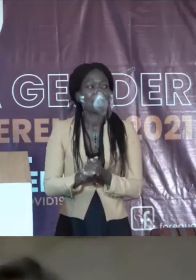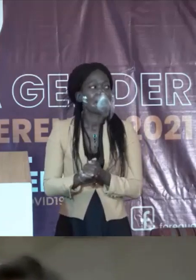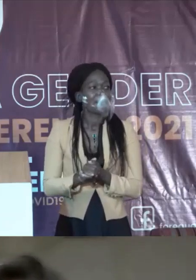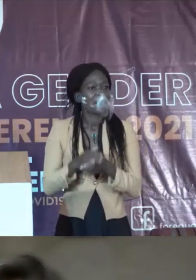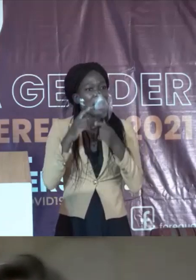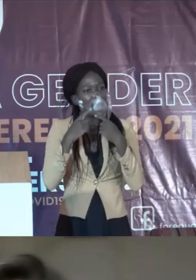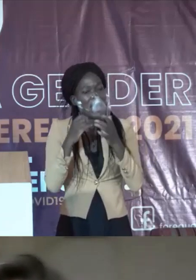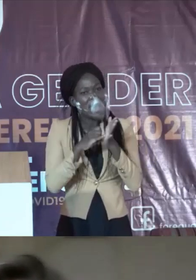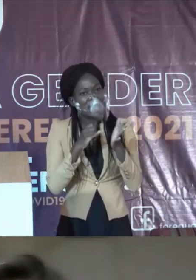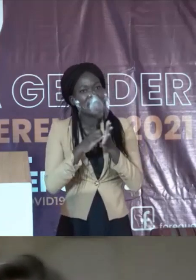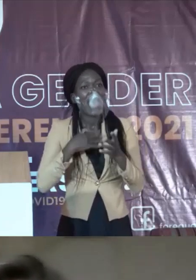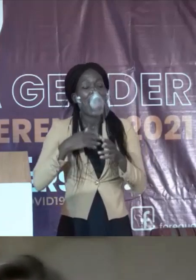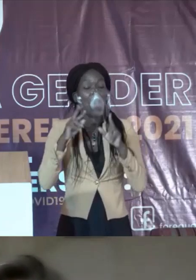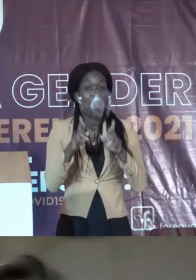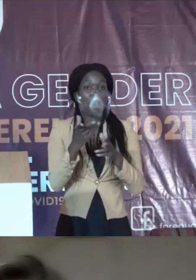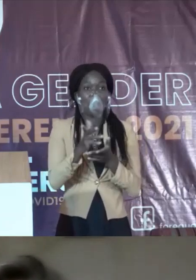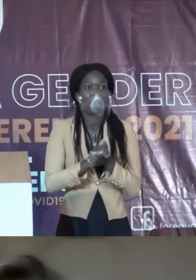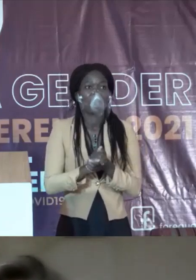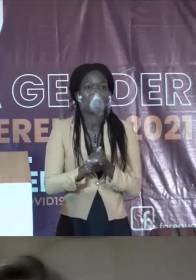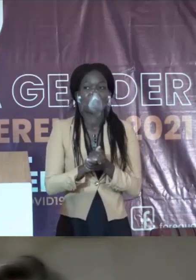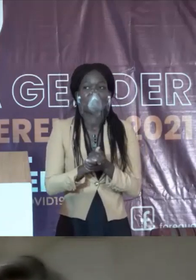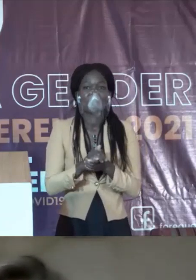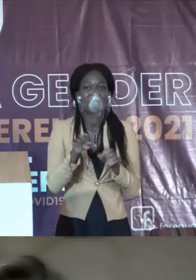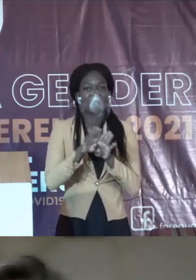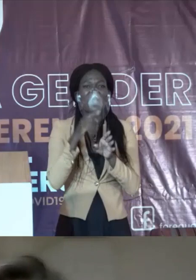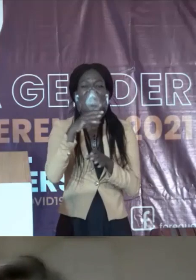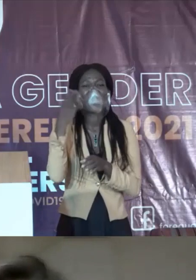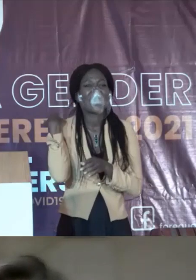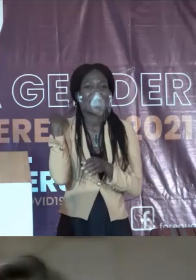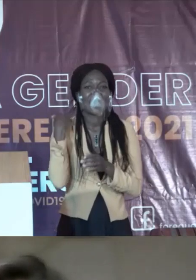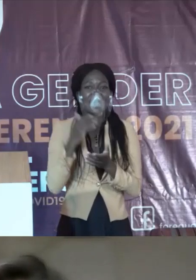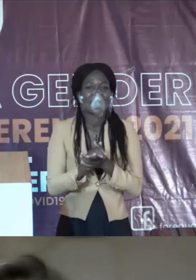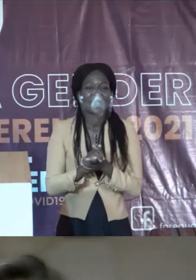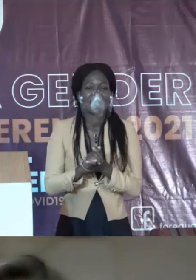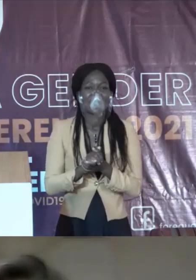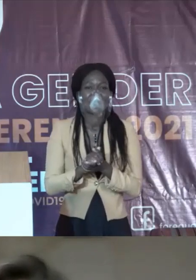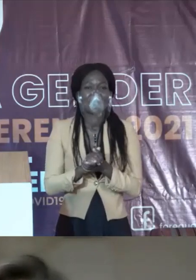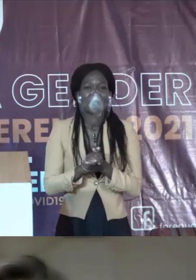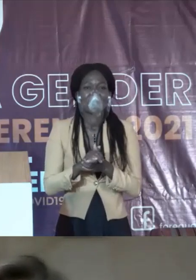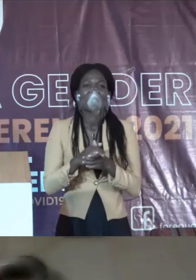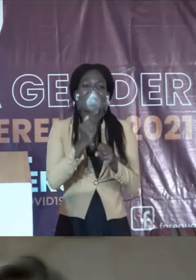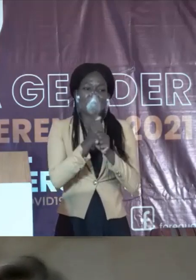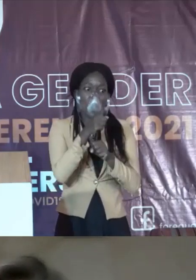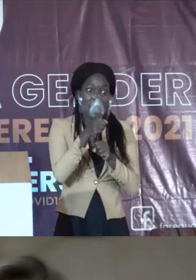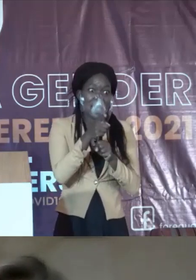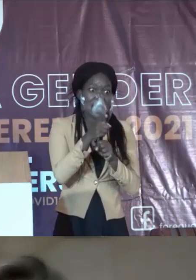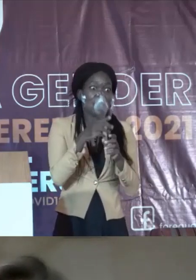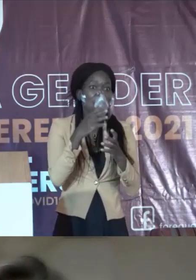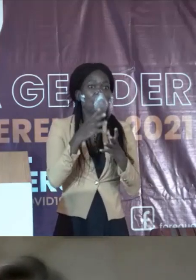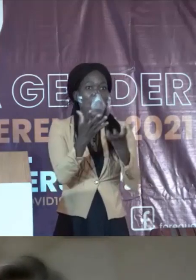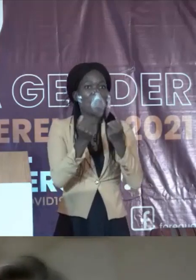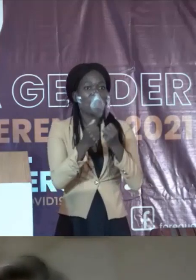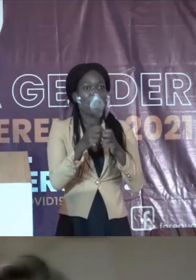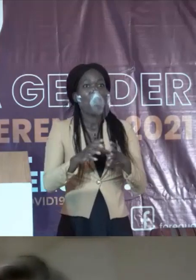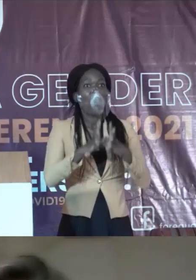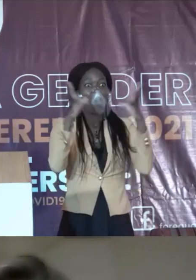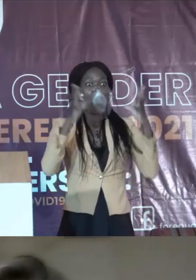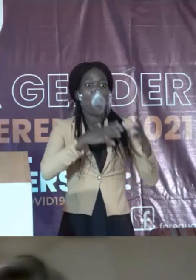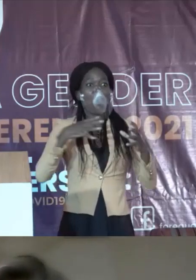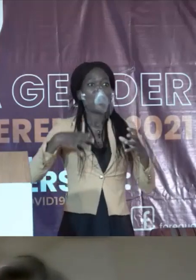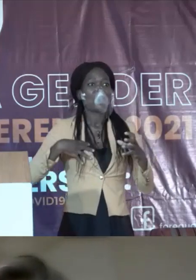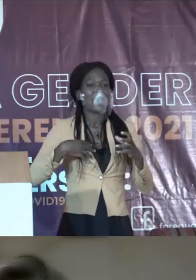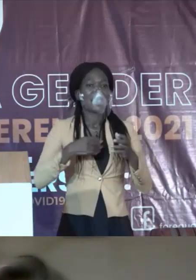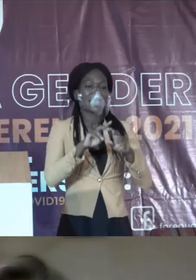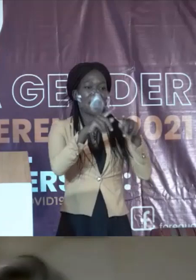And I hope that this trend, as I said earlier, this of having more women in panel discussions in